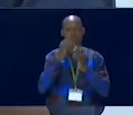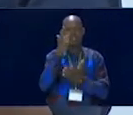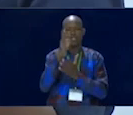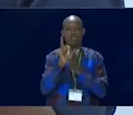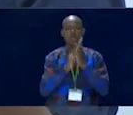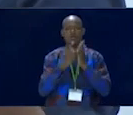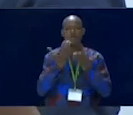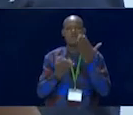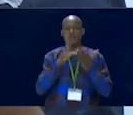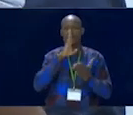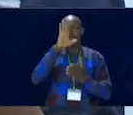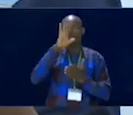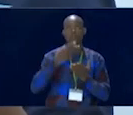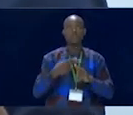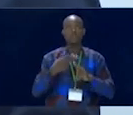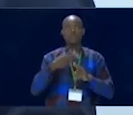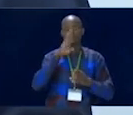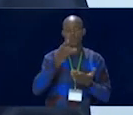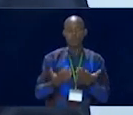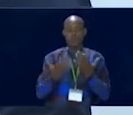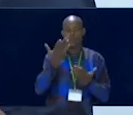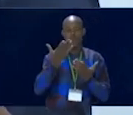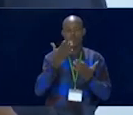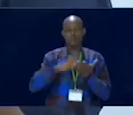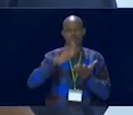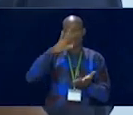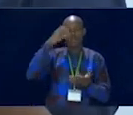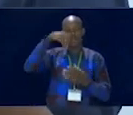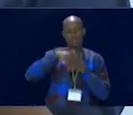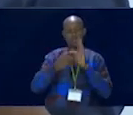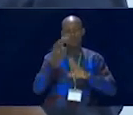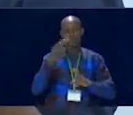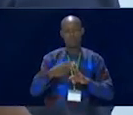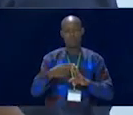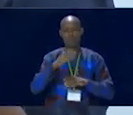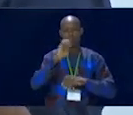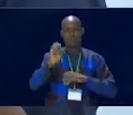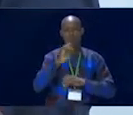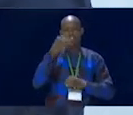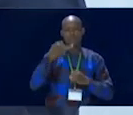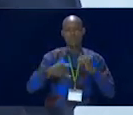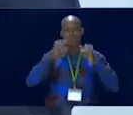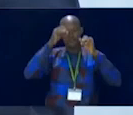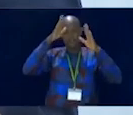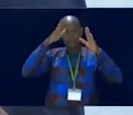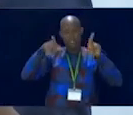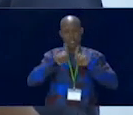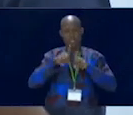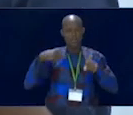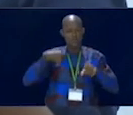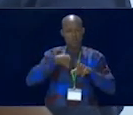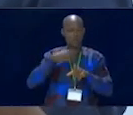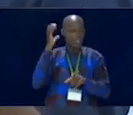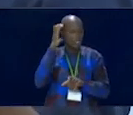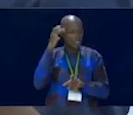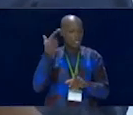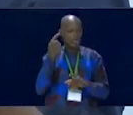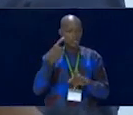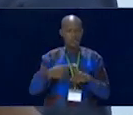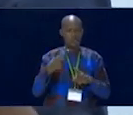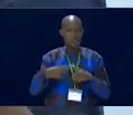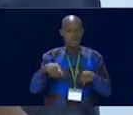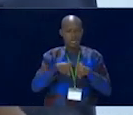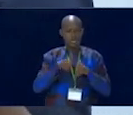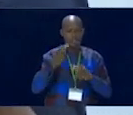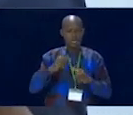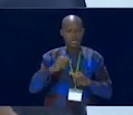be glorified in Jesus' name. Everlasting Father, as we hear the word and as the service continues,